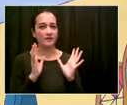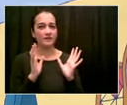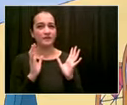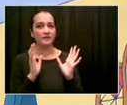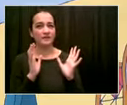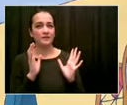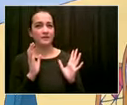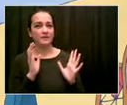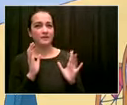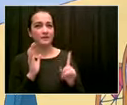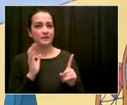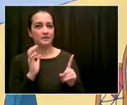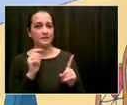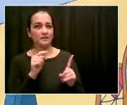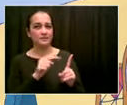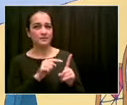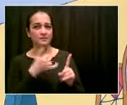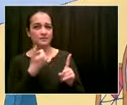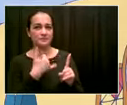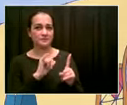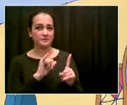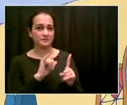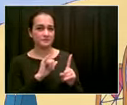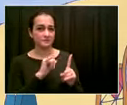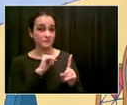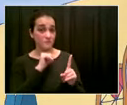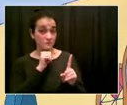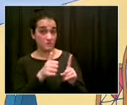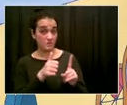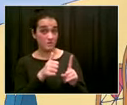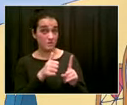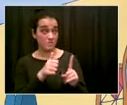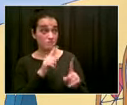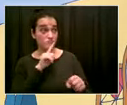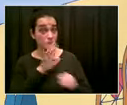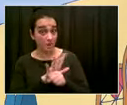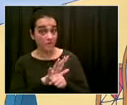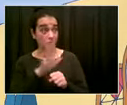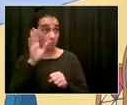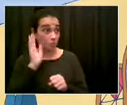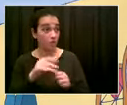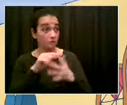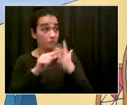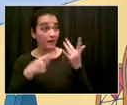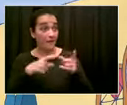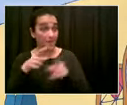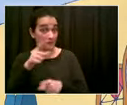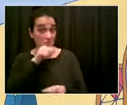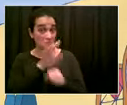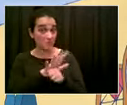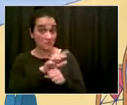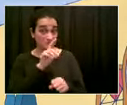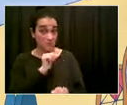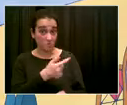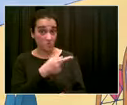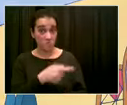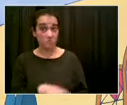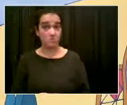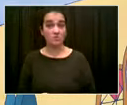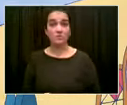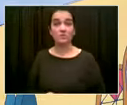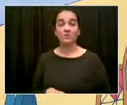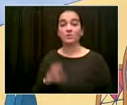clear enough. Major pieces of this, pre-K, 3-K, middle school, after school, and Summer Rising, we